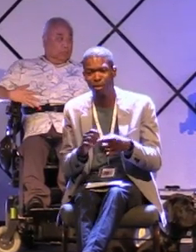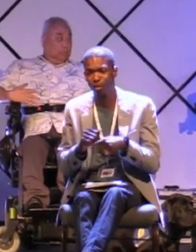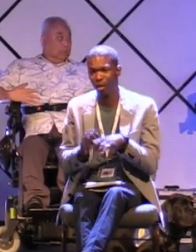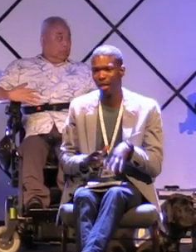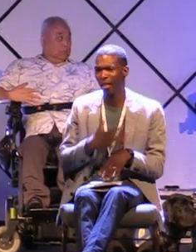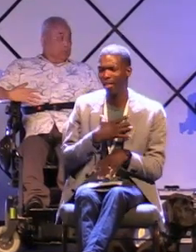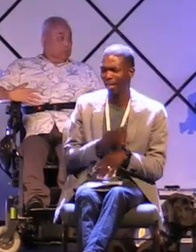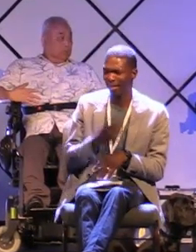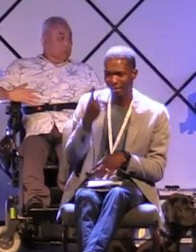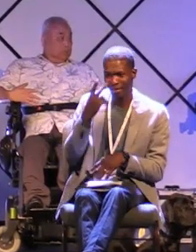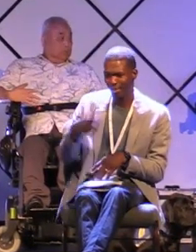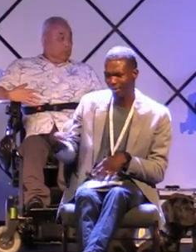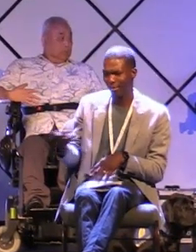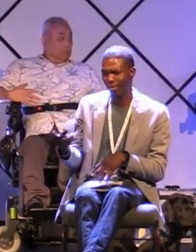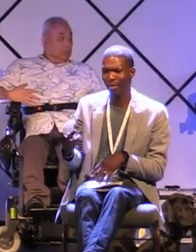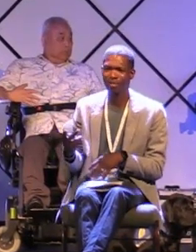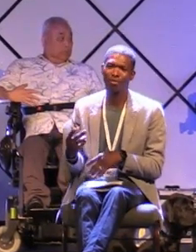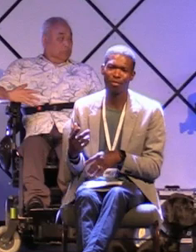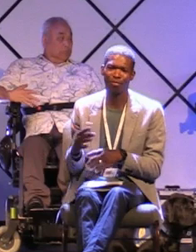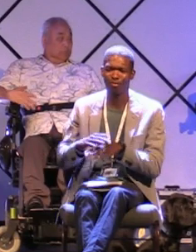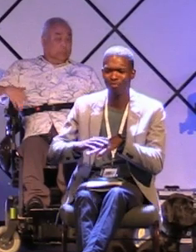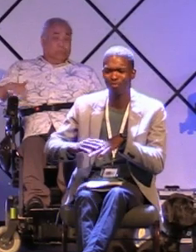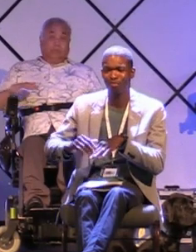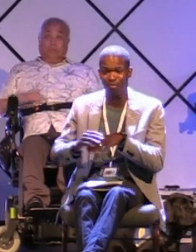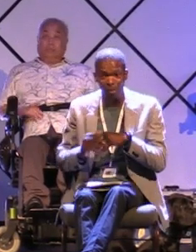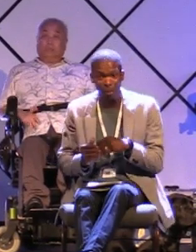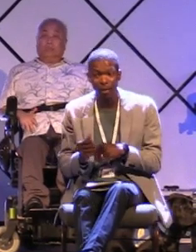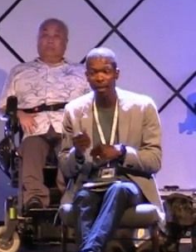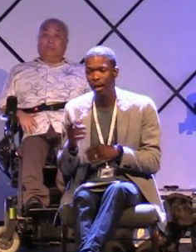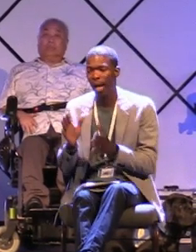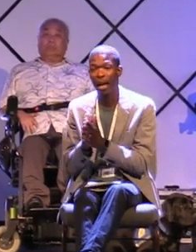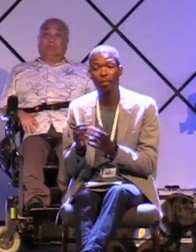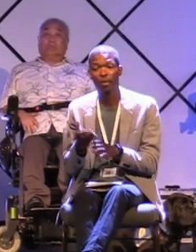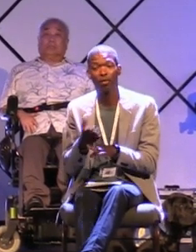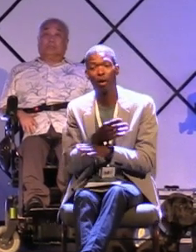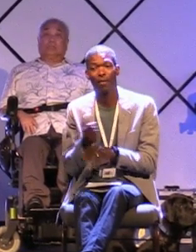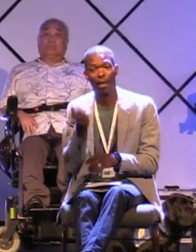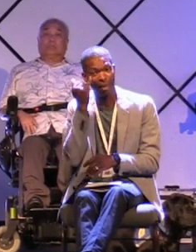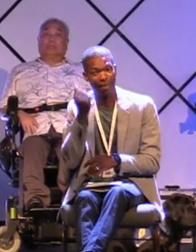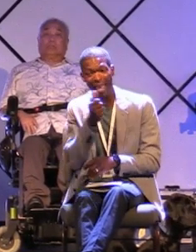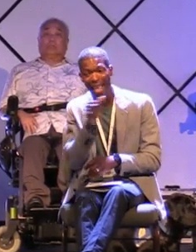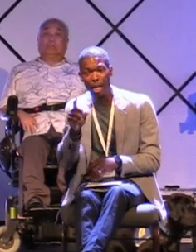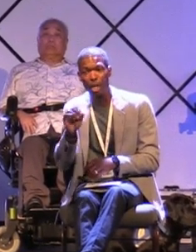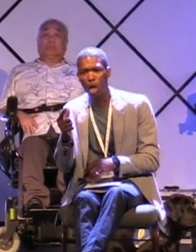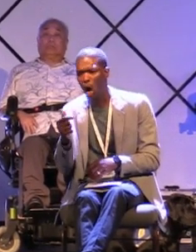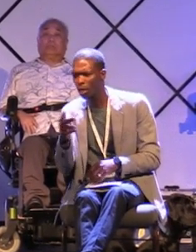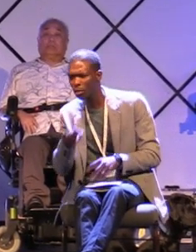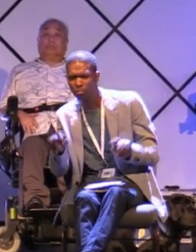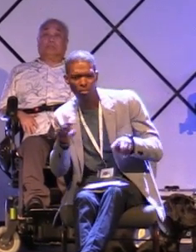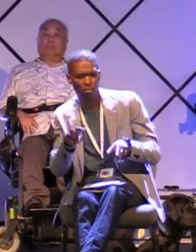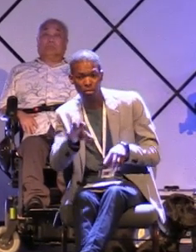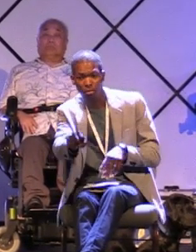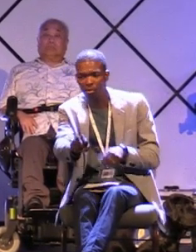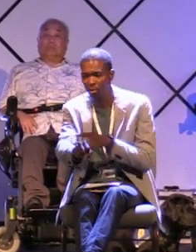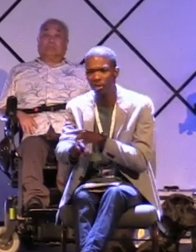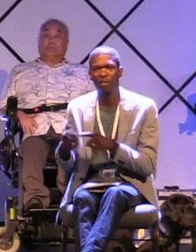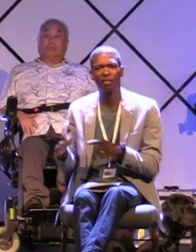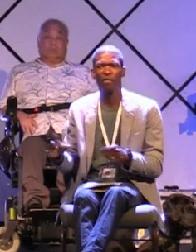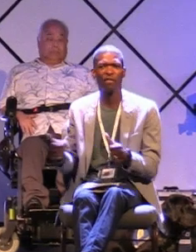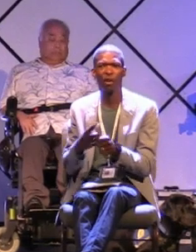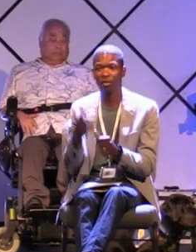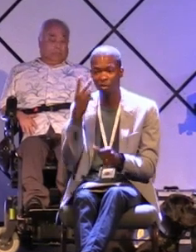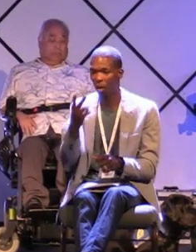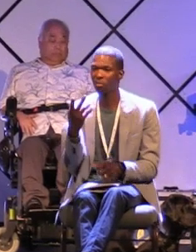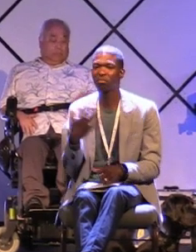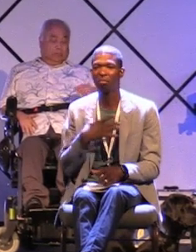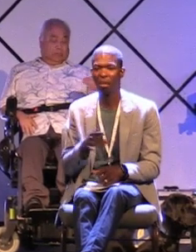On the day before pre-matches, we asked the students if any dogs or their temperaments had stood out to them, and Lee was quick to name Hibiki. When asked what he liked